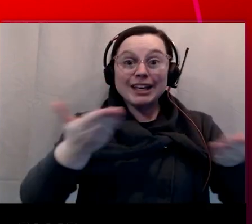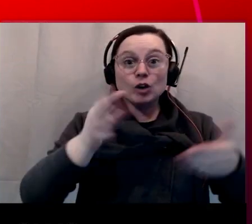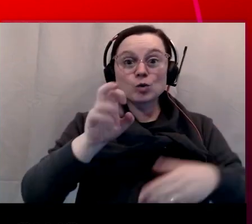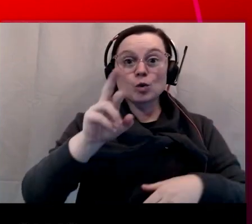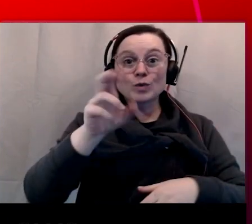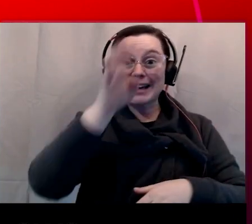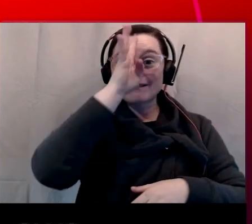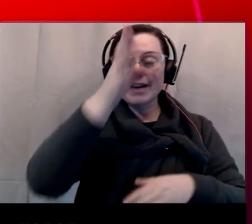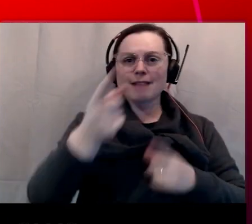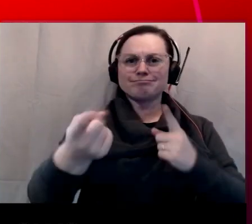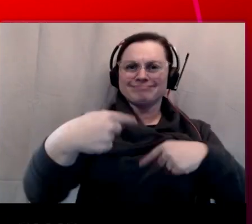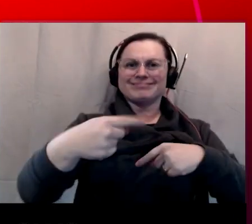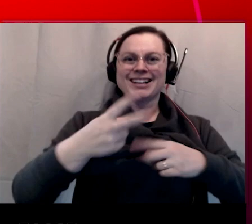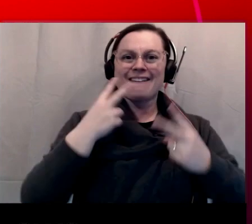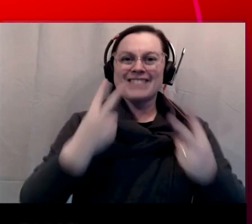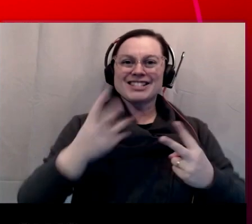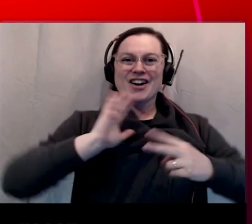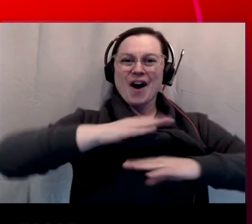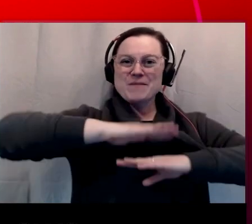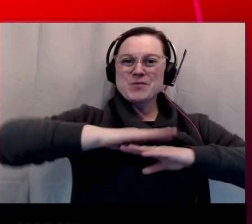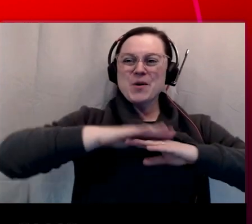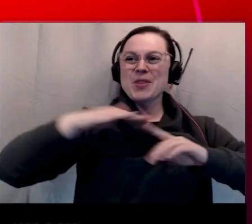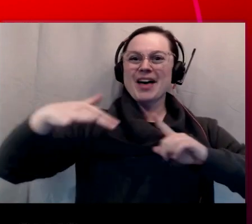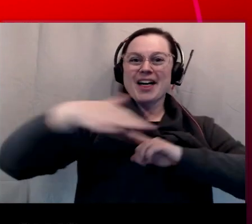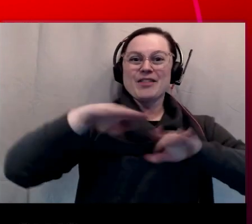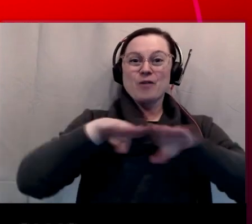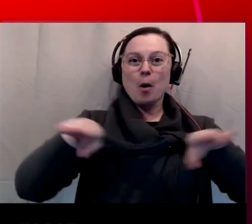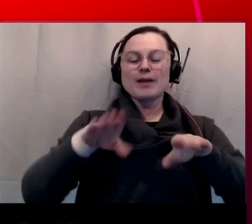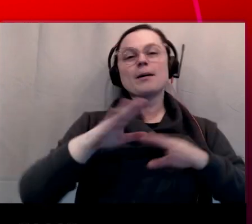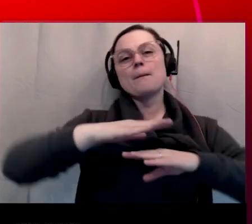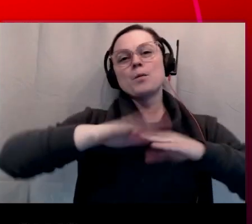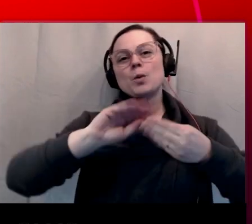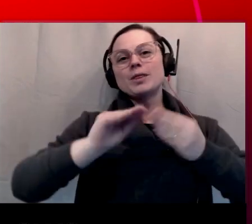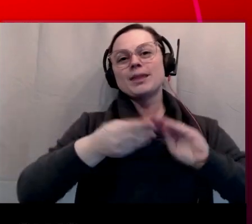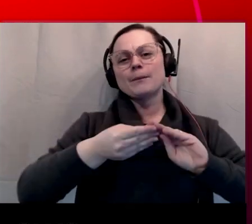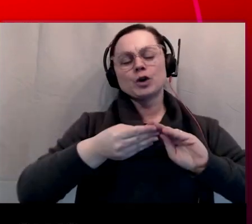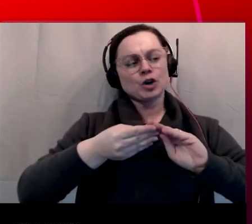please come and visit us on the show floor. We are at booth